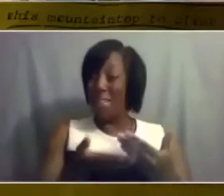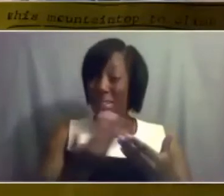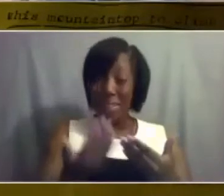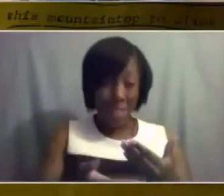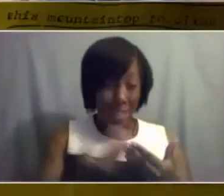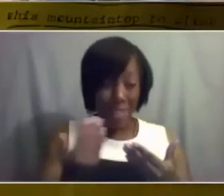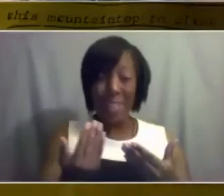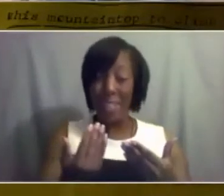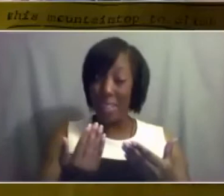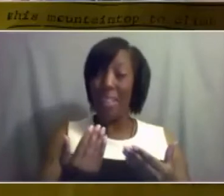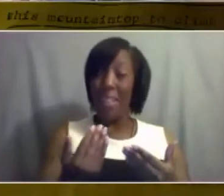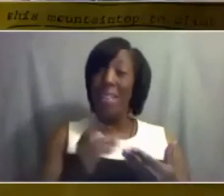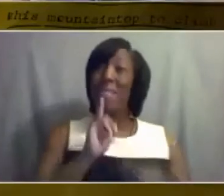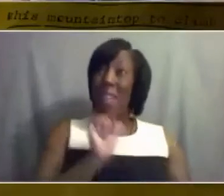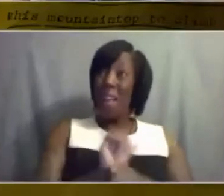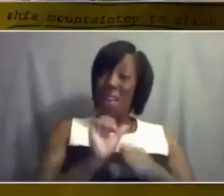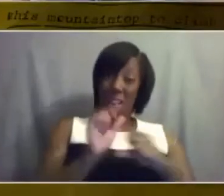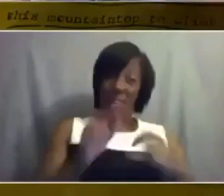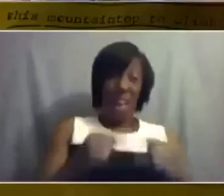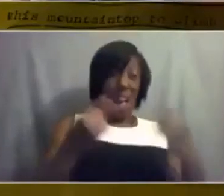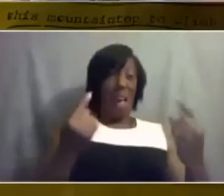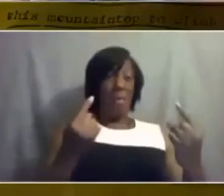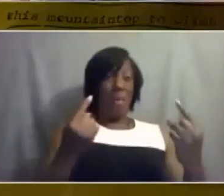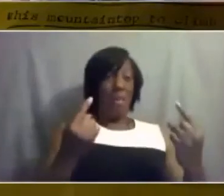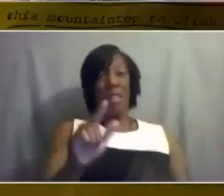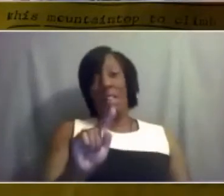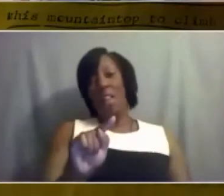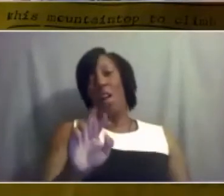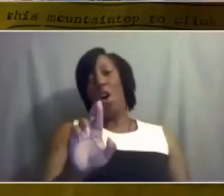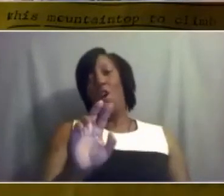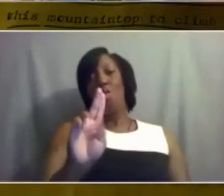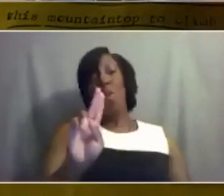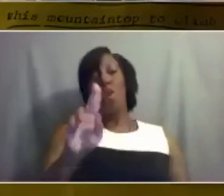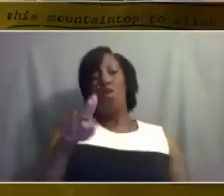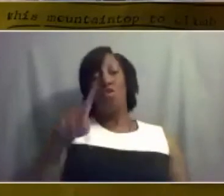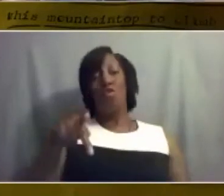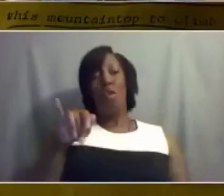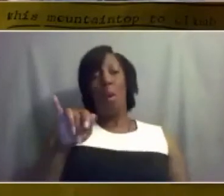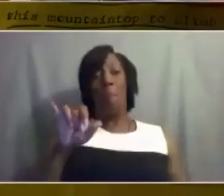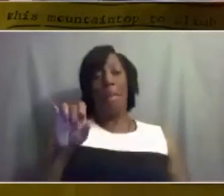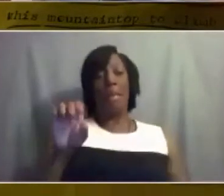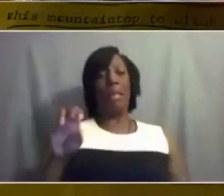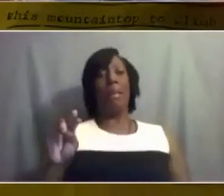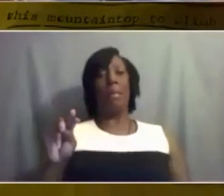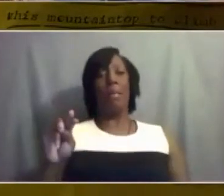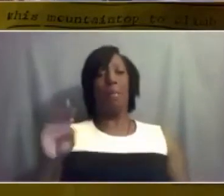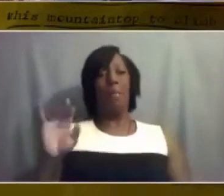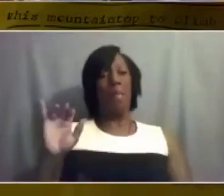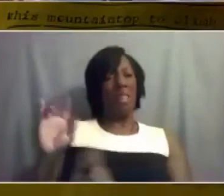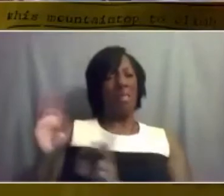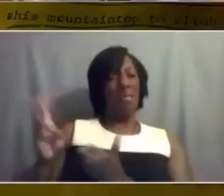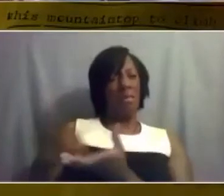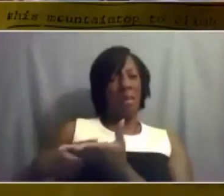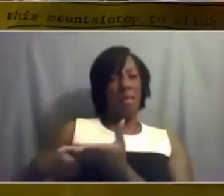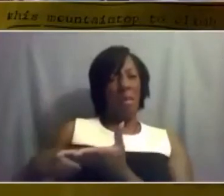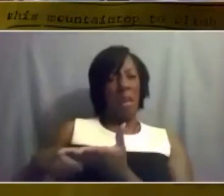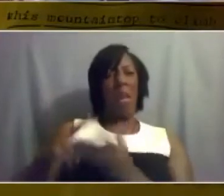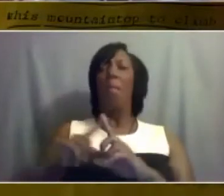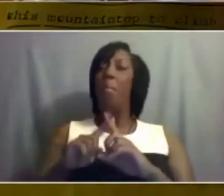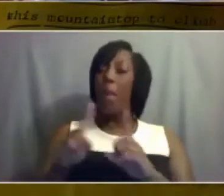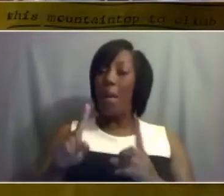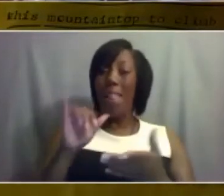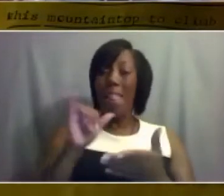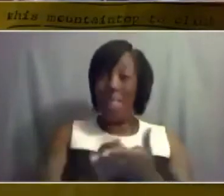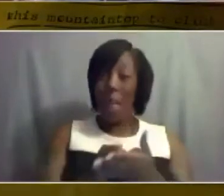exact opposite of what Trumpism was all about. But that's what biology